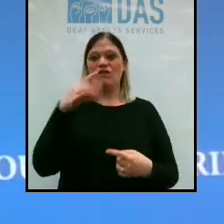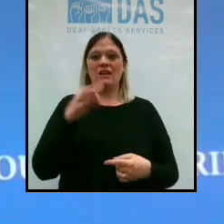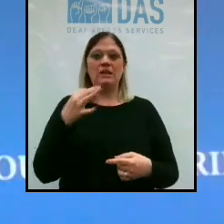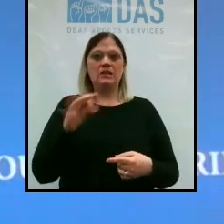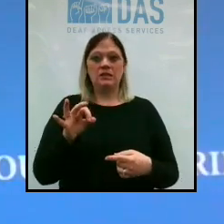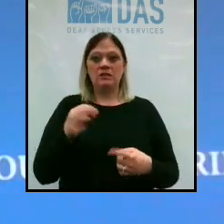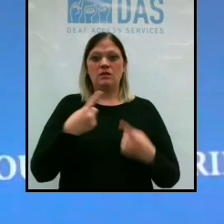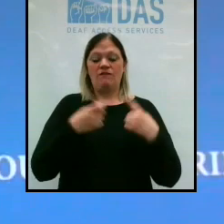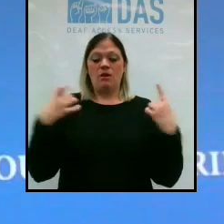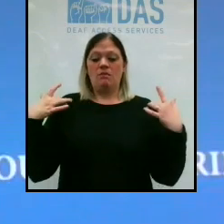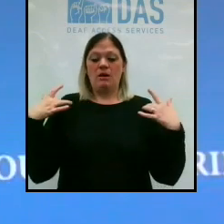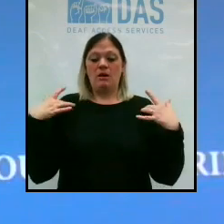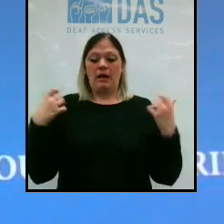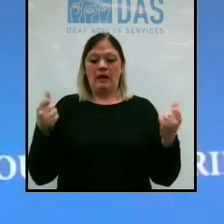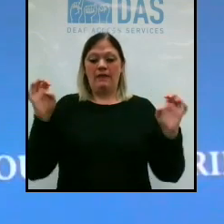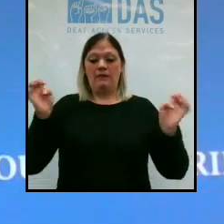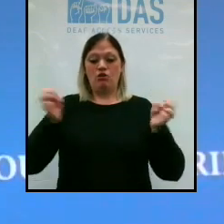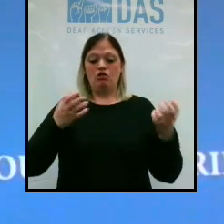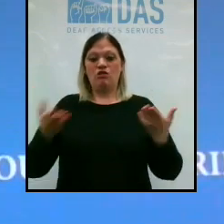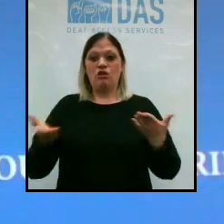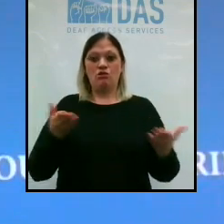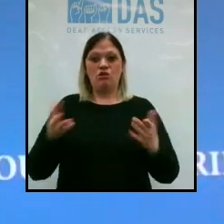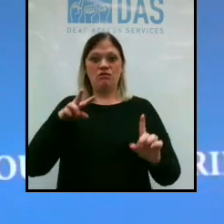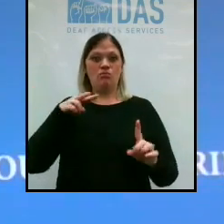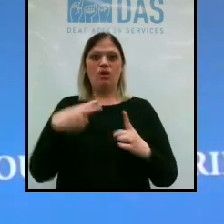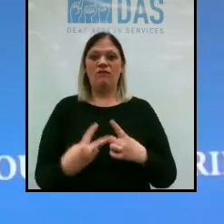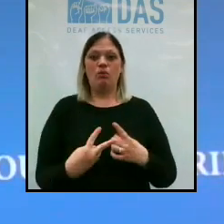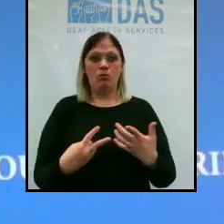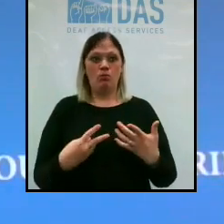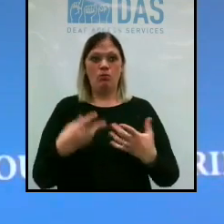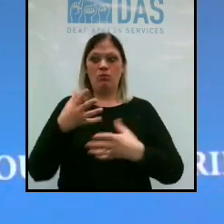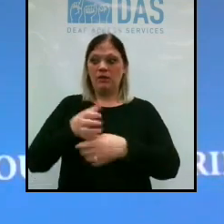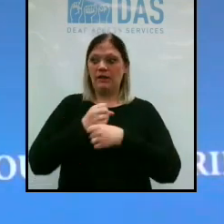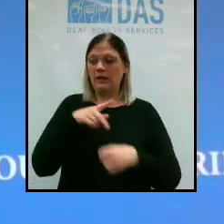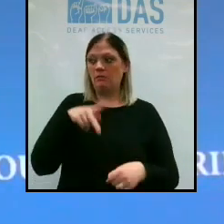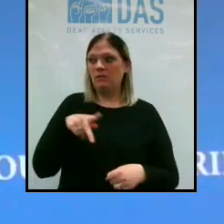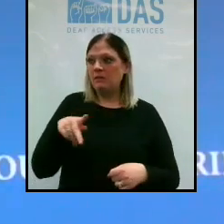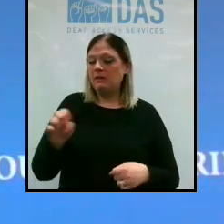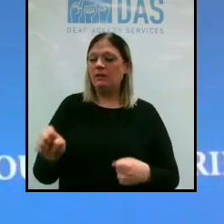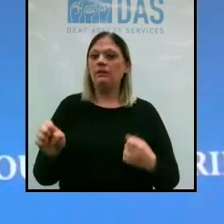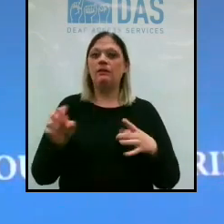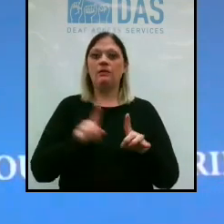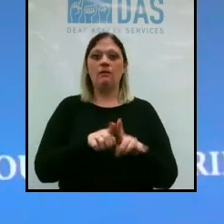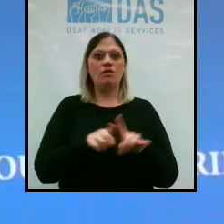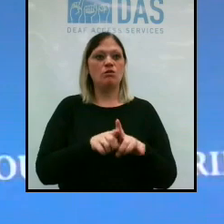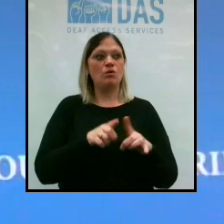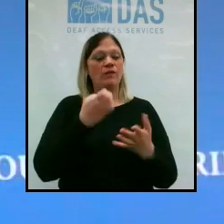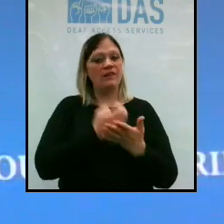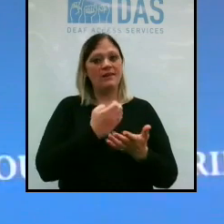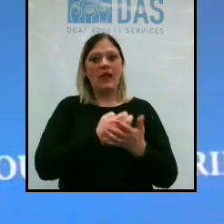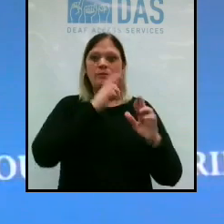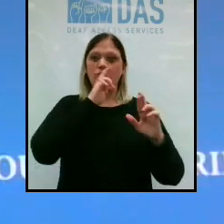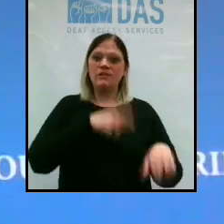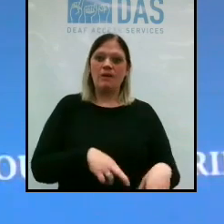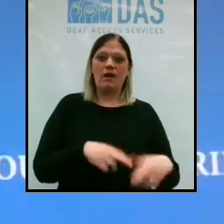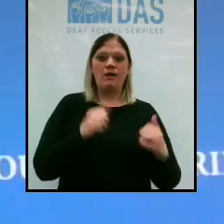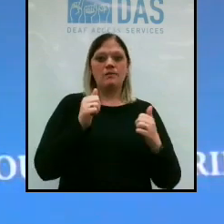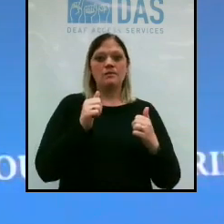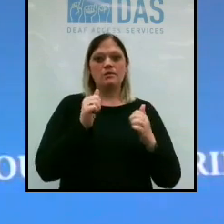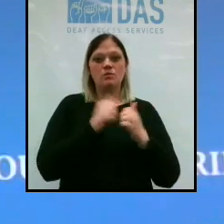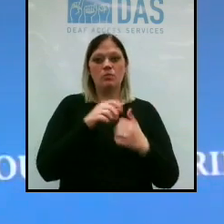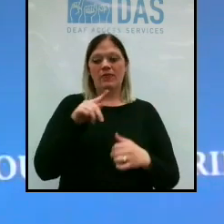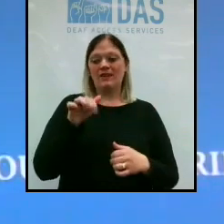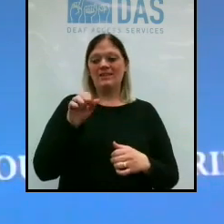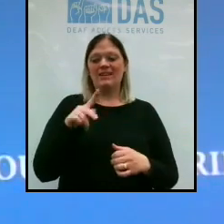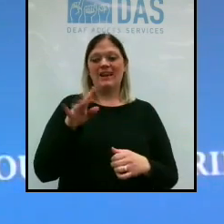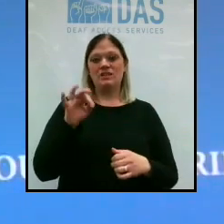from a health and emergency services point of view, acquiring PPEs, as well as the economic response with our economic task